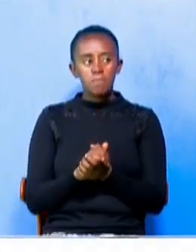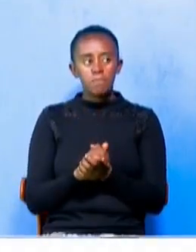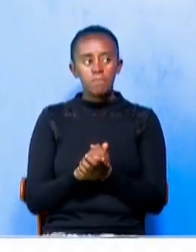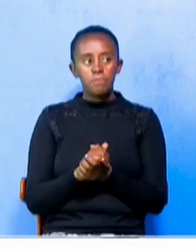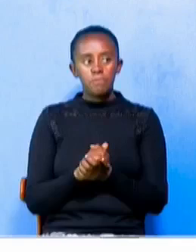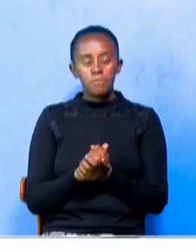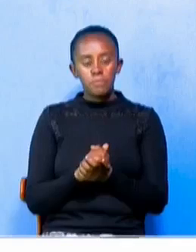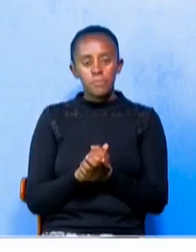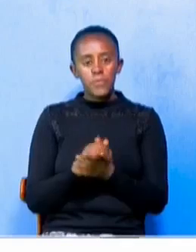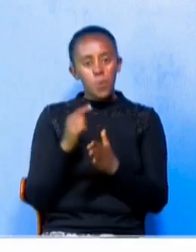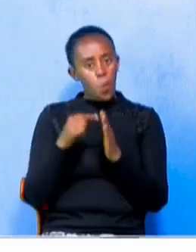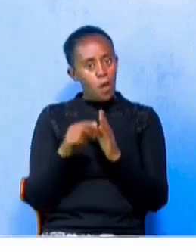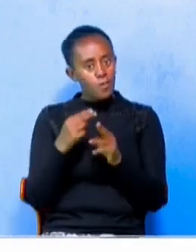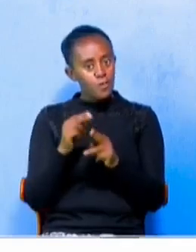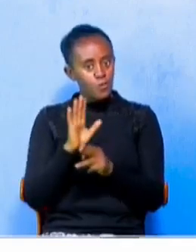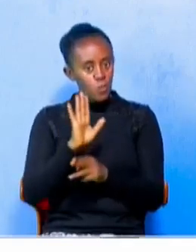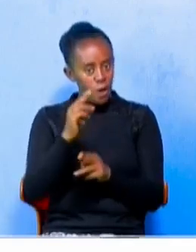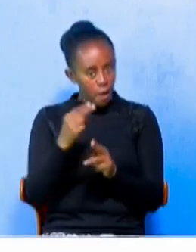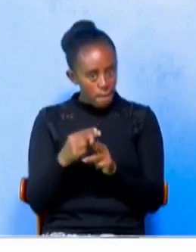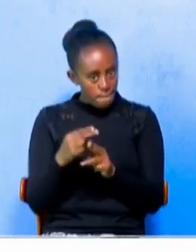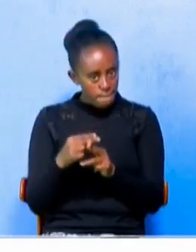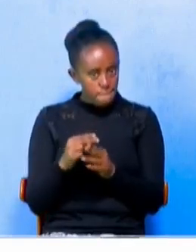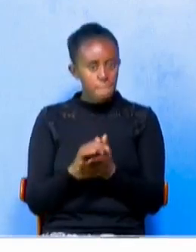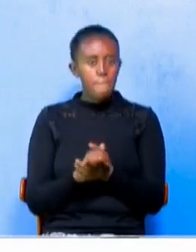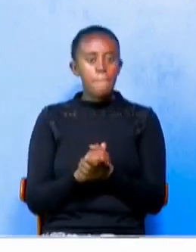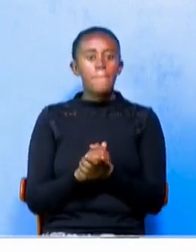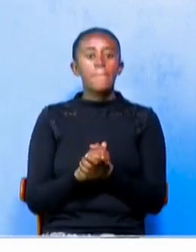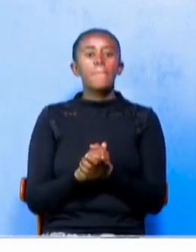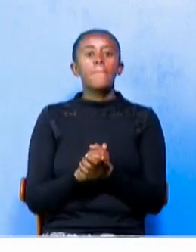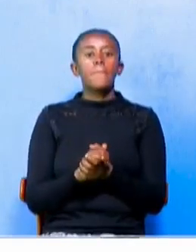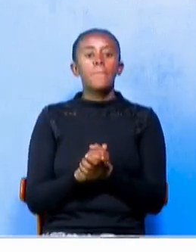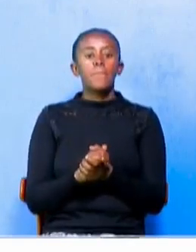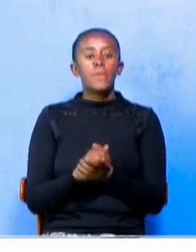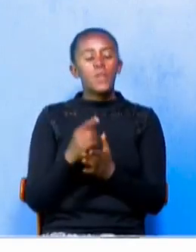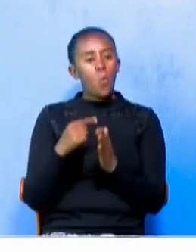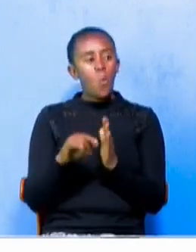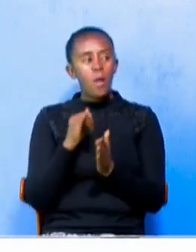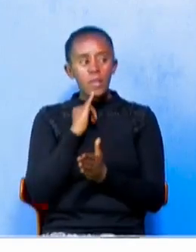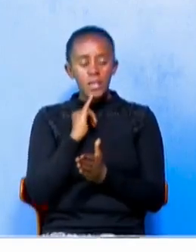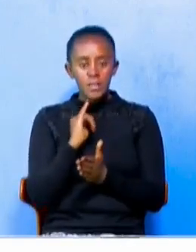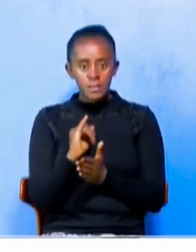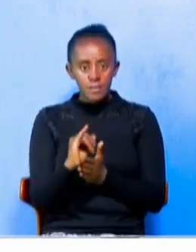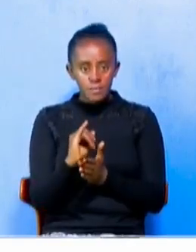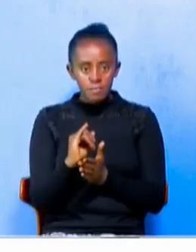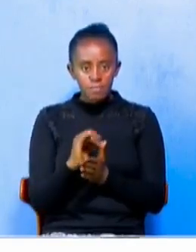What is your name? Yeah. What is